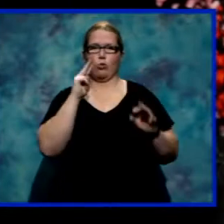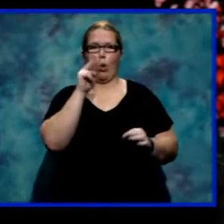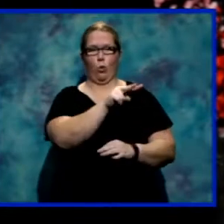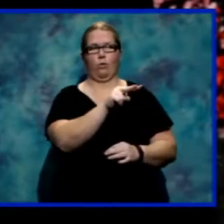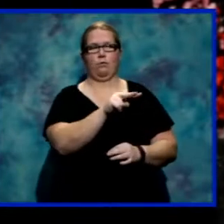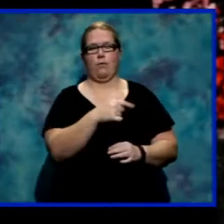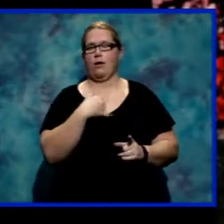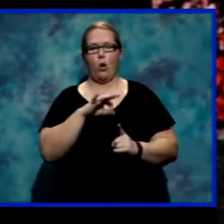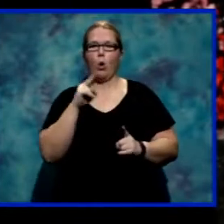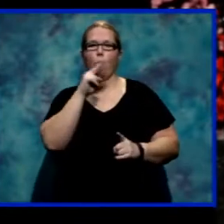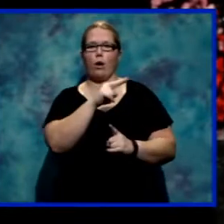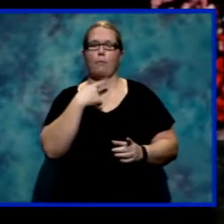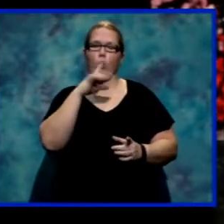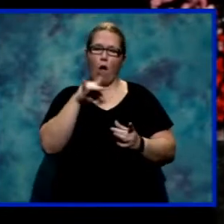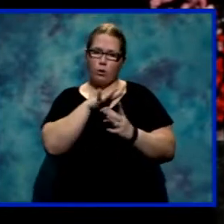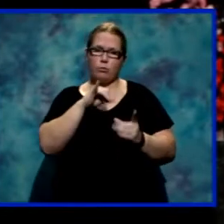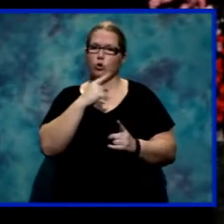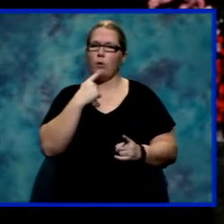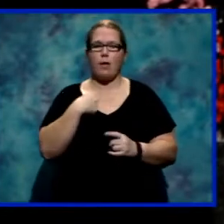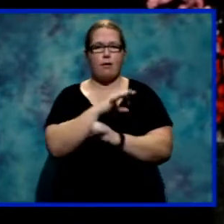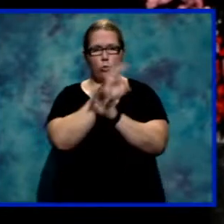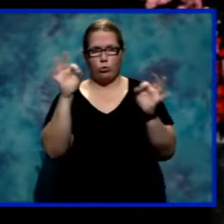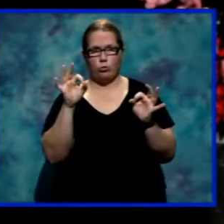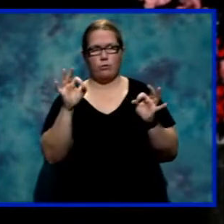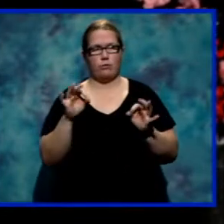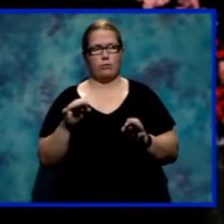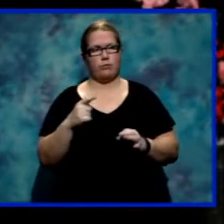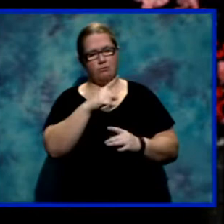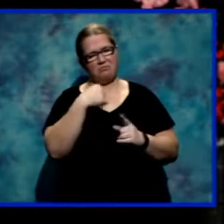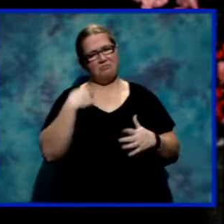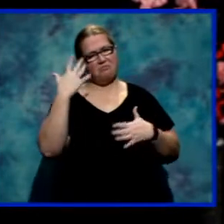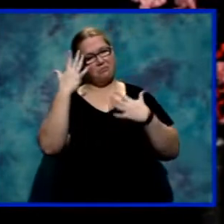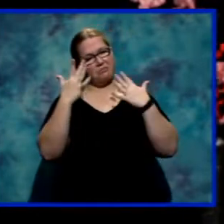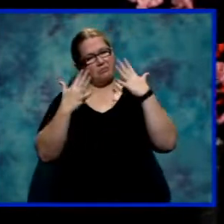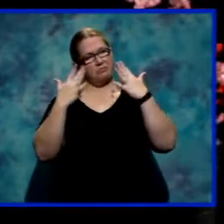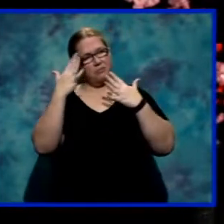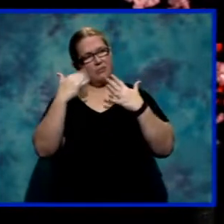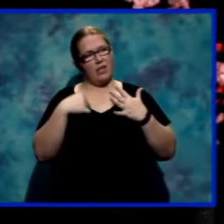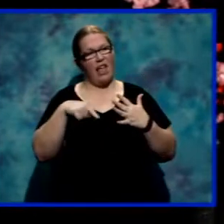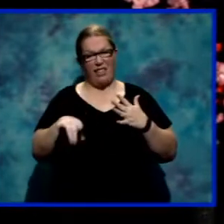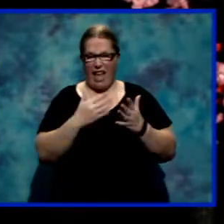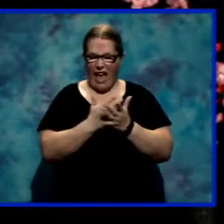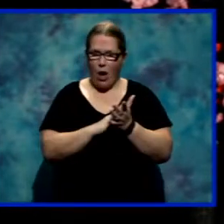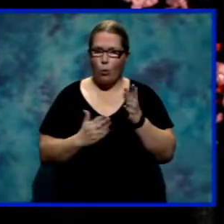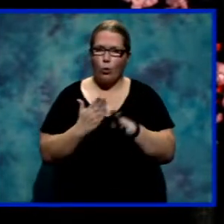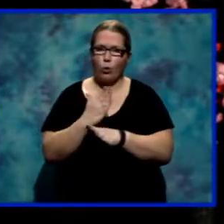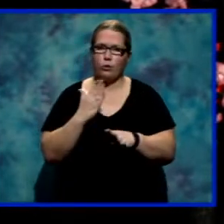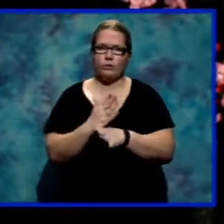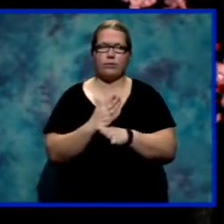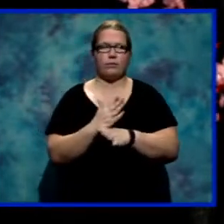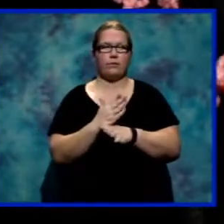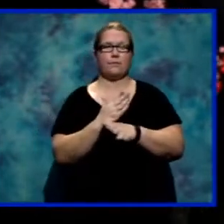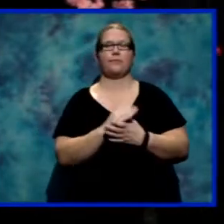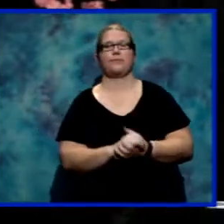I don't look back because the Holy Spirit told me not to. I started to think. And this is how it works. You